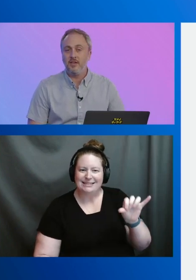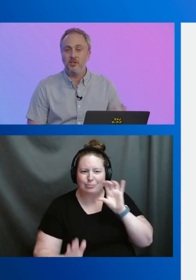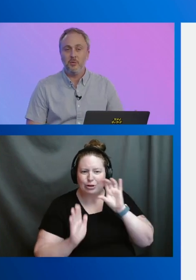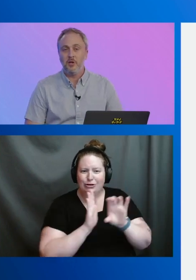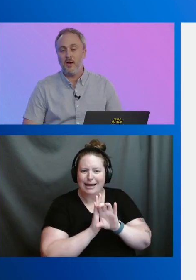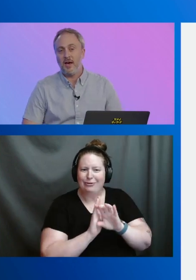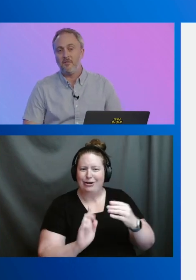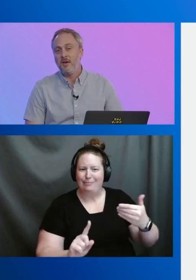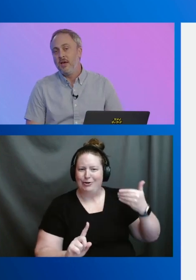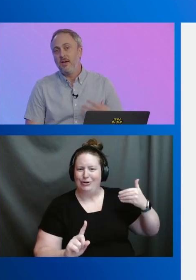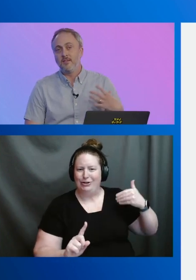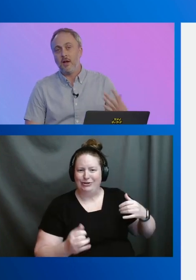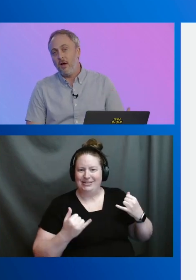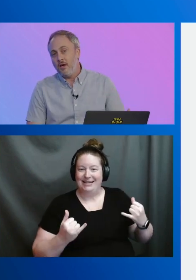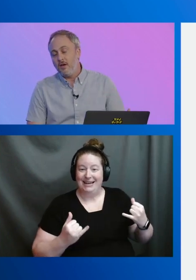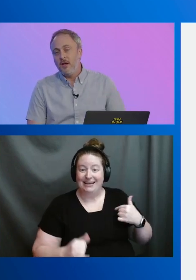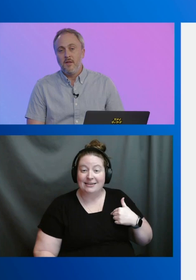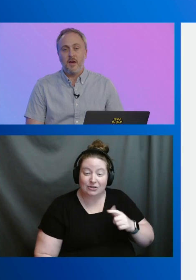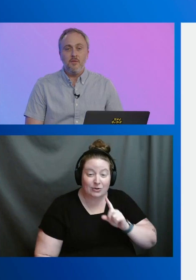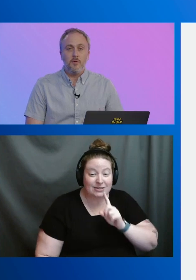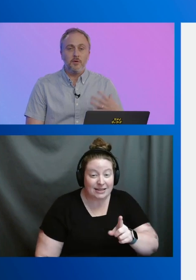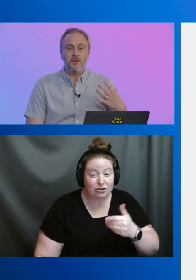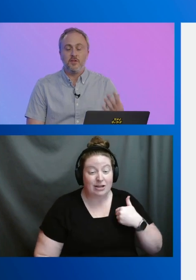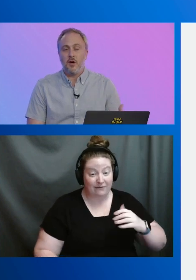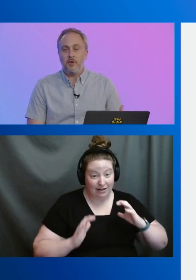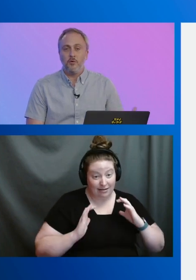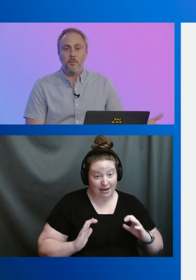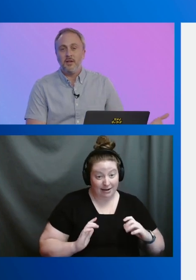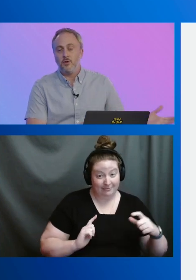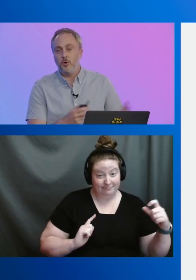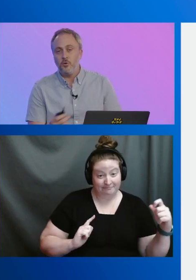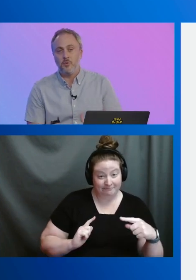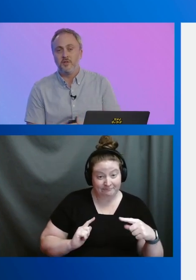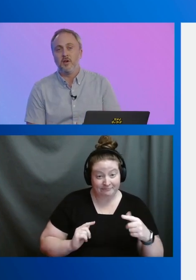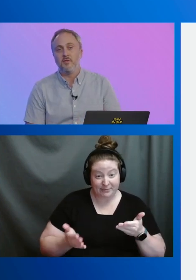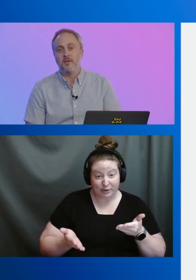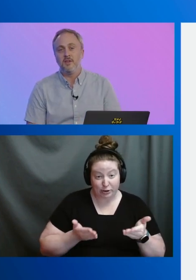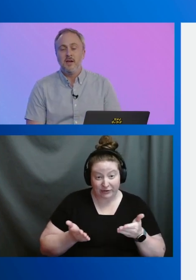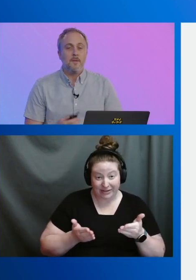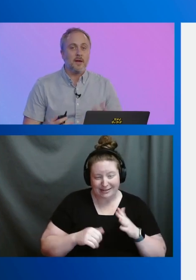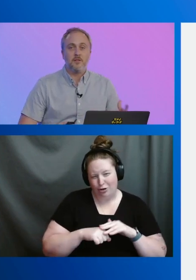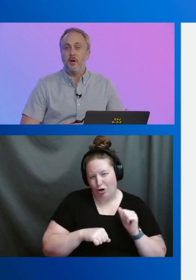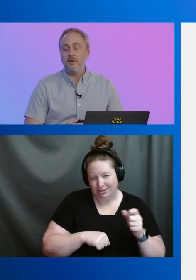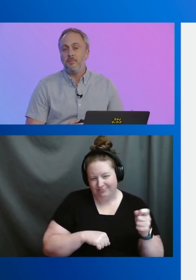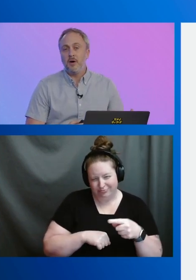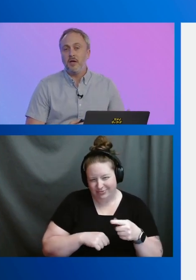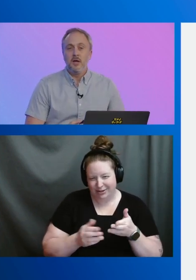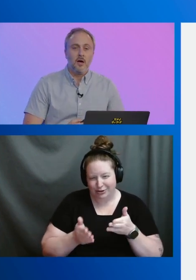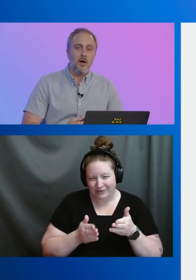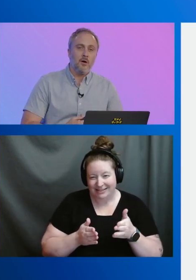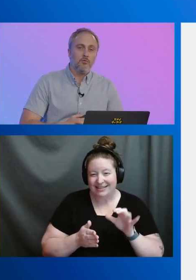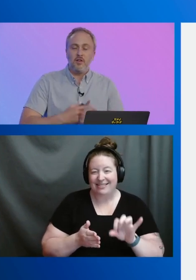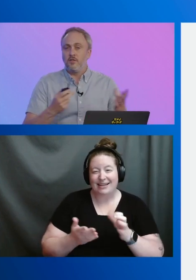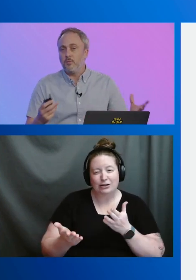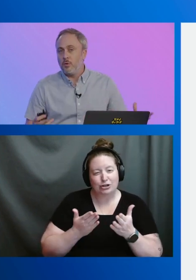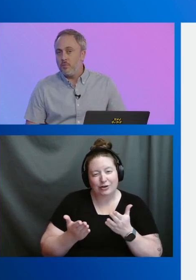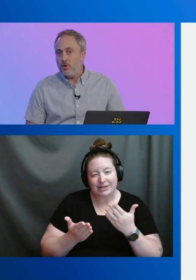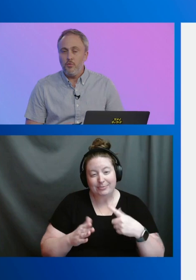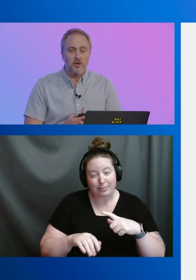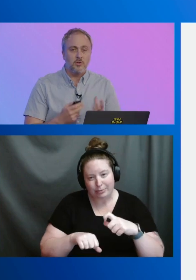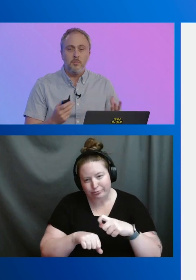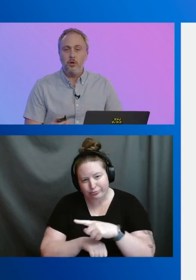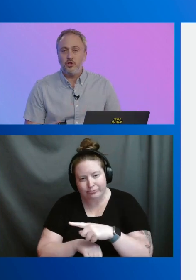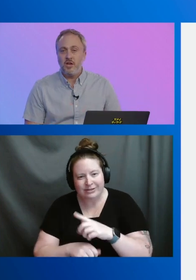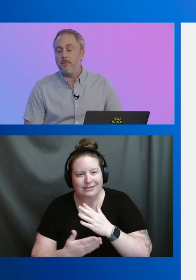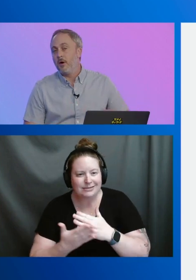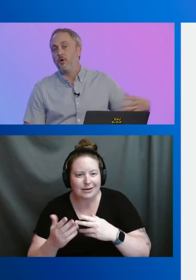But essentially what you have is a client that invokes a service or makes a call to a service. That service might run some compute,